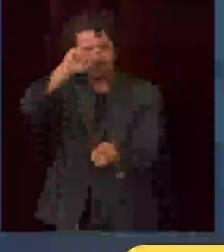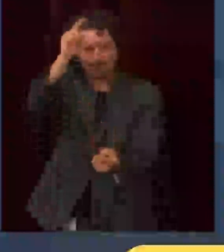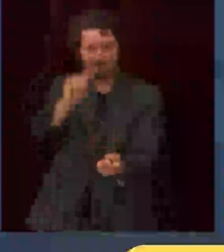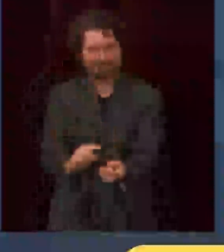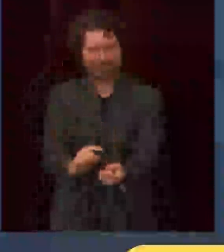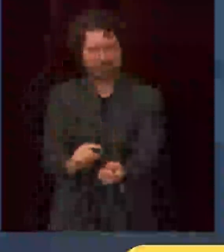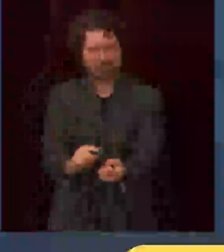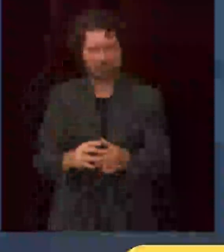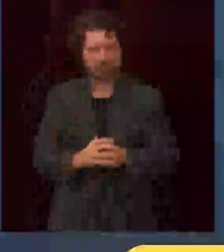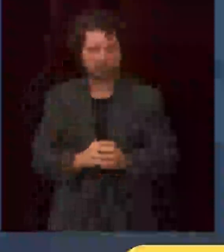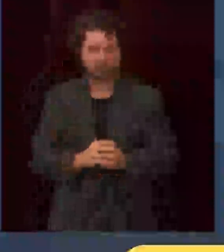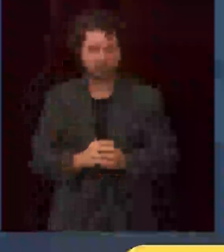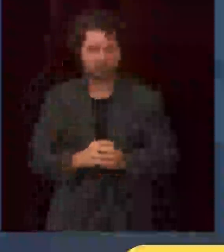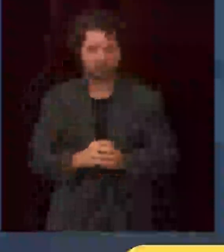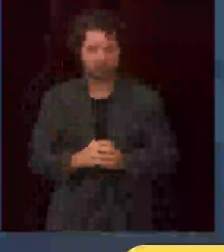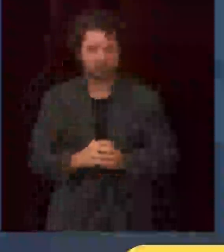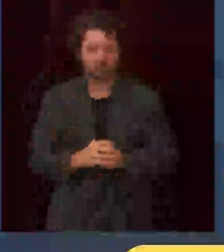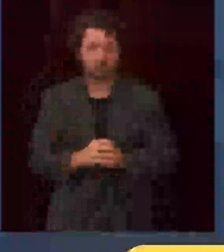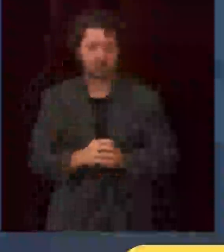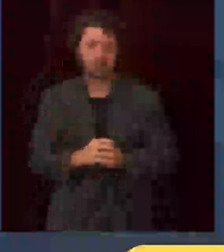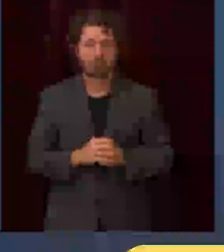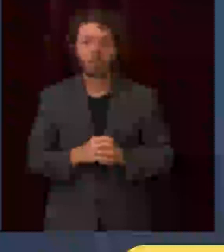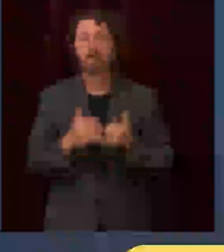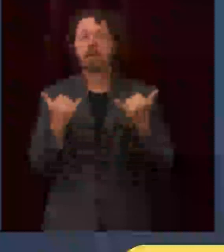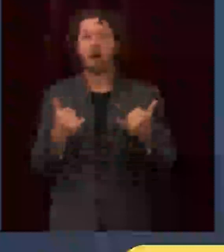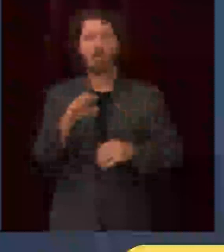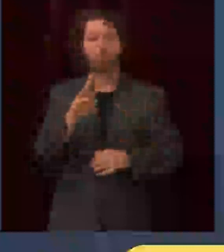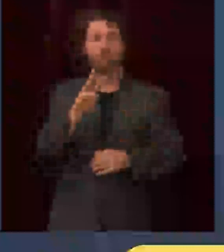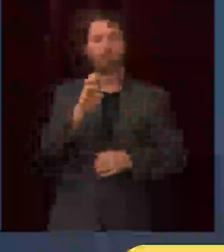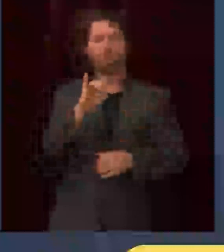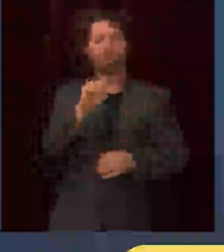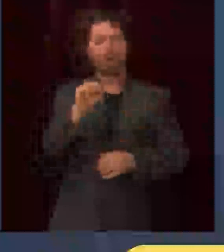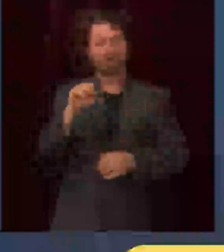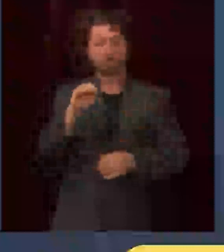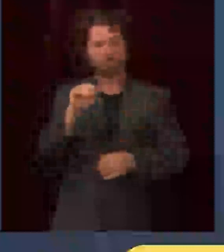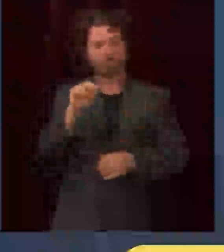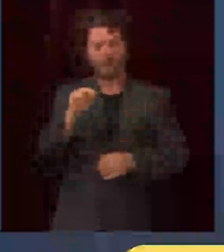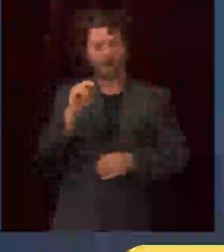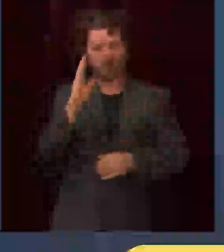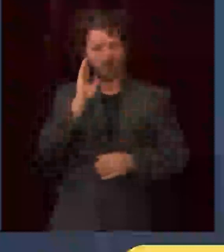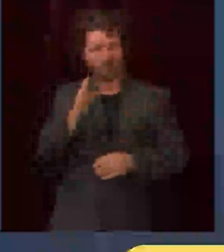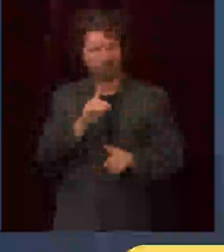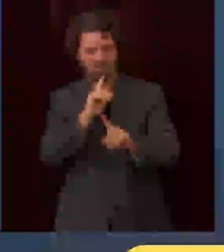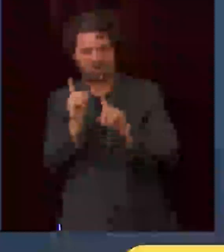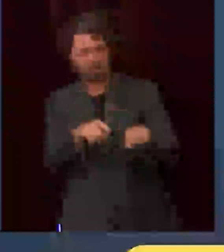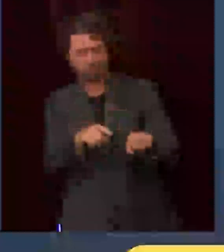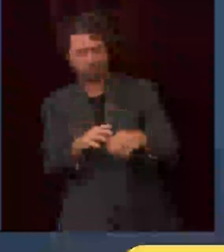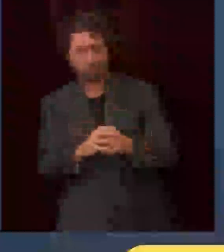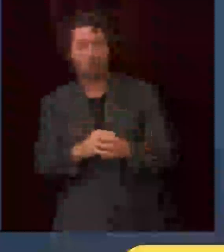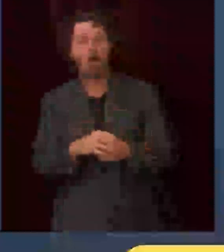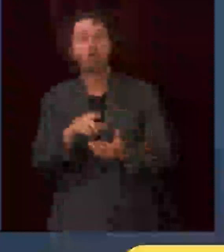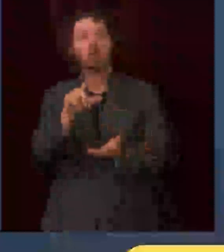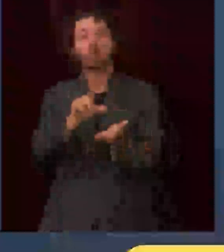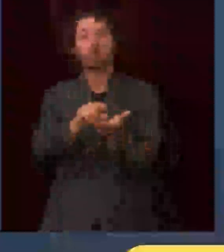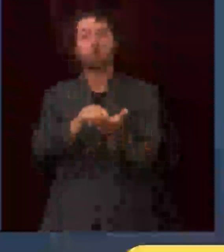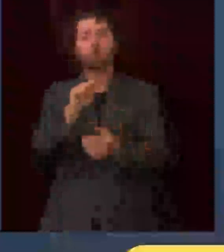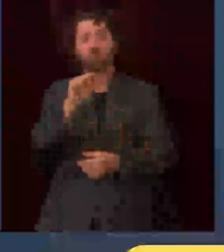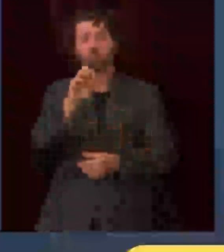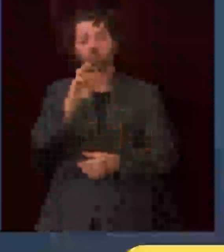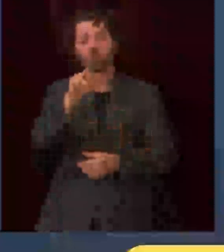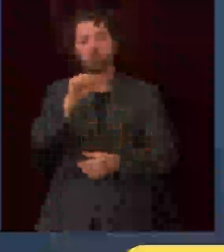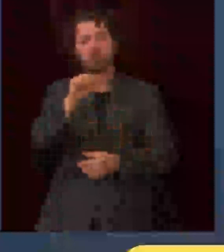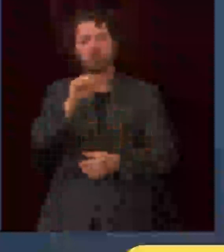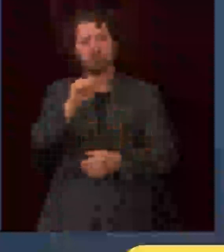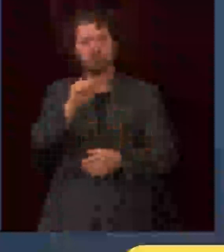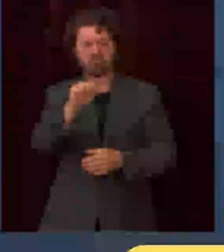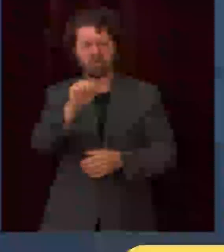comes from Rachel with AP. All right, first question is for Secretary Weisman, and then I'll have a question for you, Governor. Secretary,